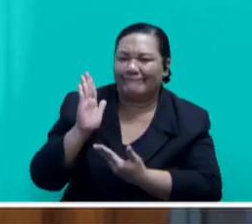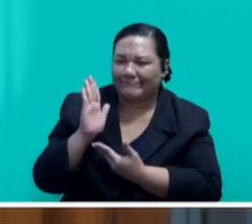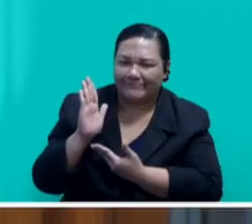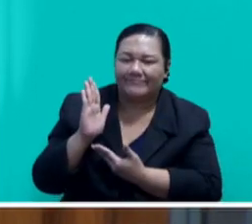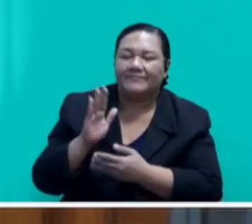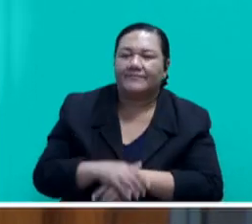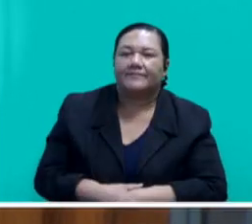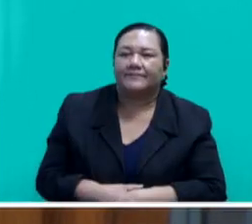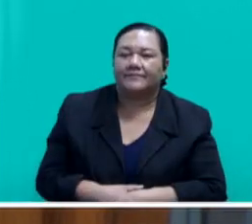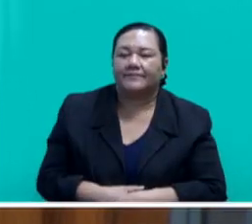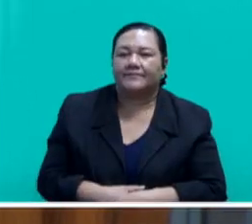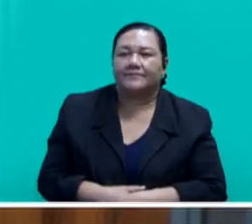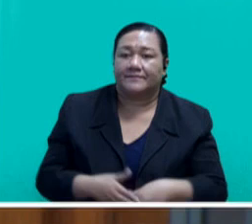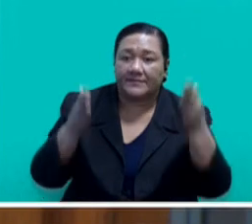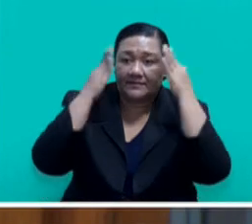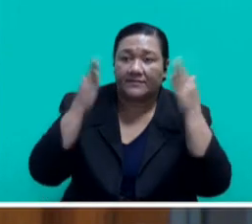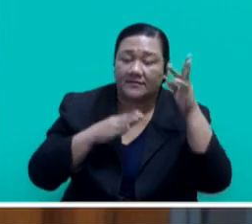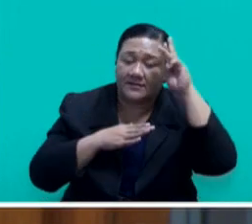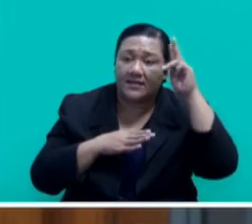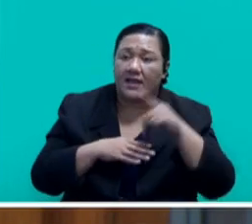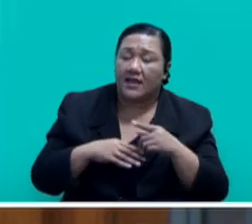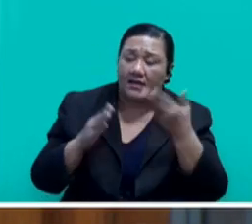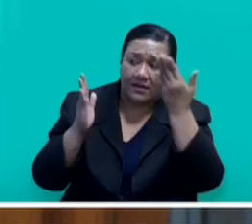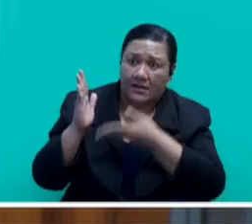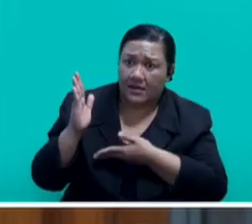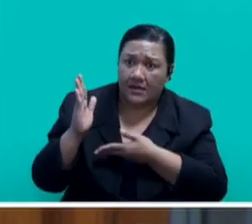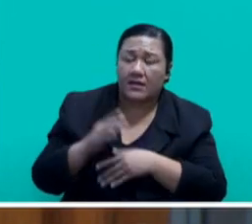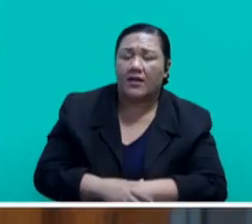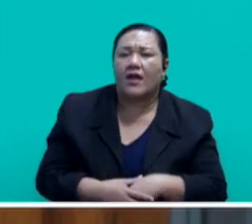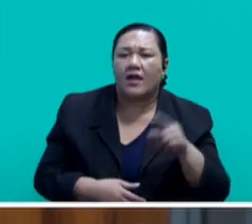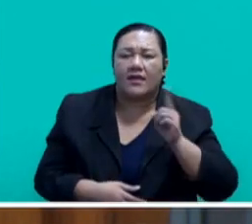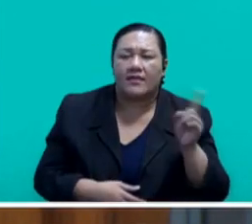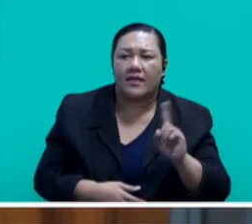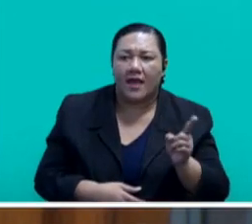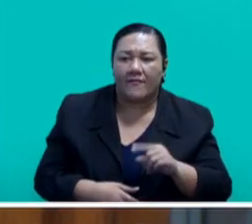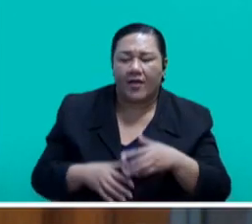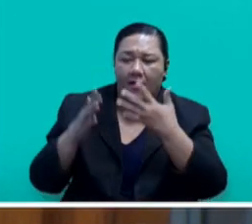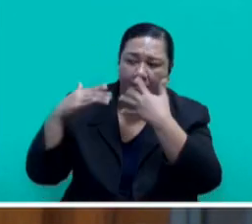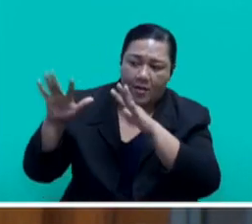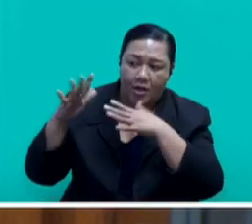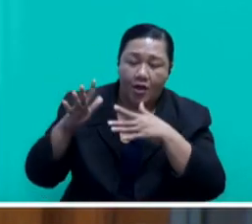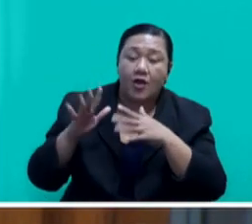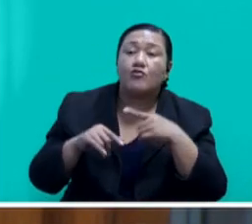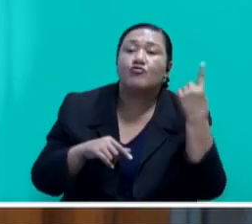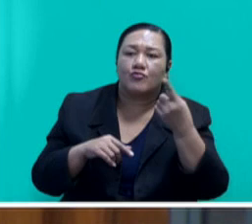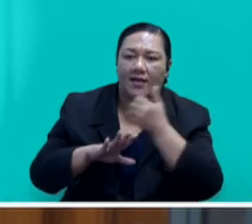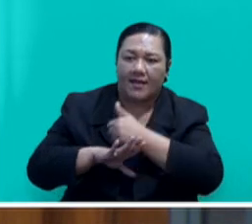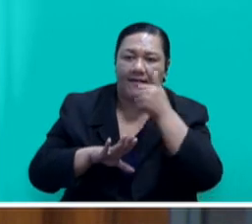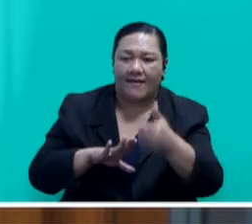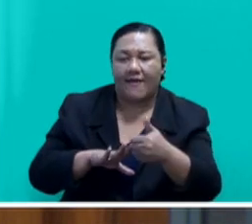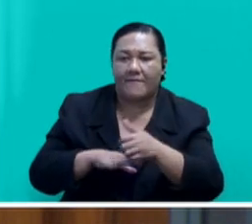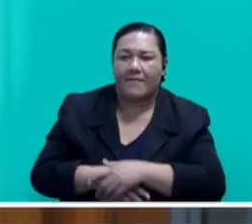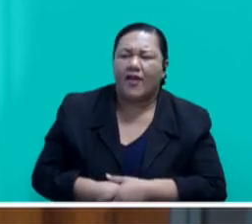Mr. Speaker, sir, at the outset, I would like to applaud the coalition government for its foresight